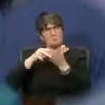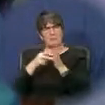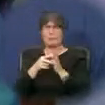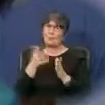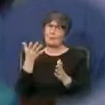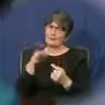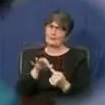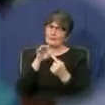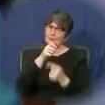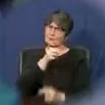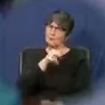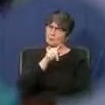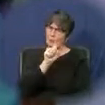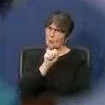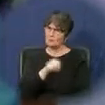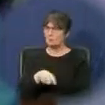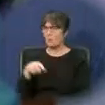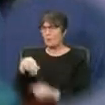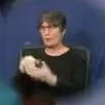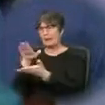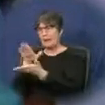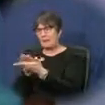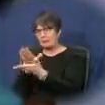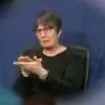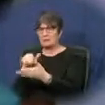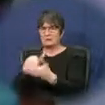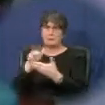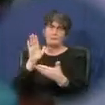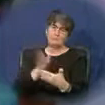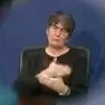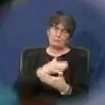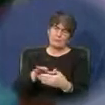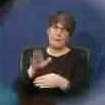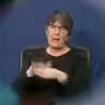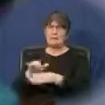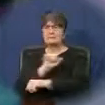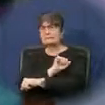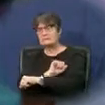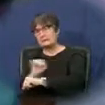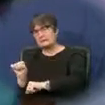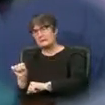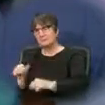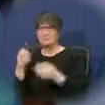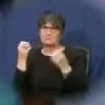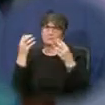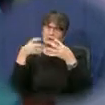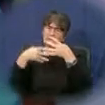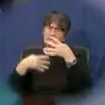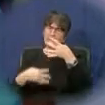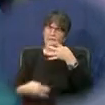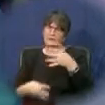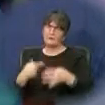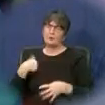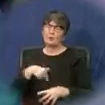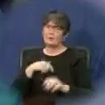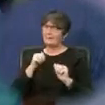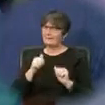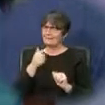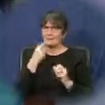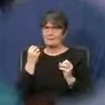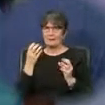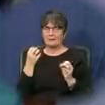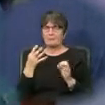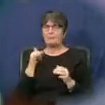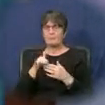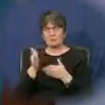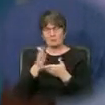sports world, in our academics, in music, on stage. So many things that we can name that